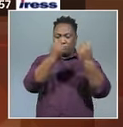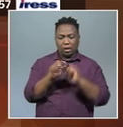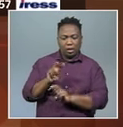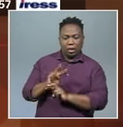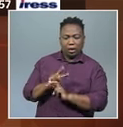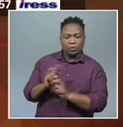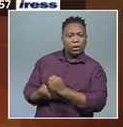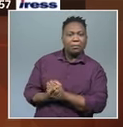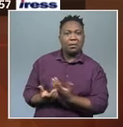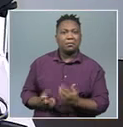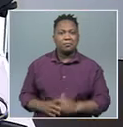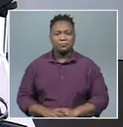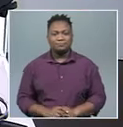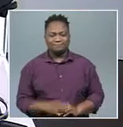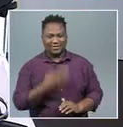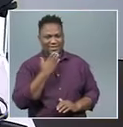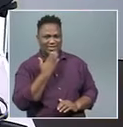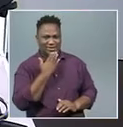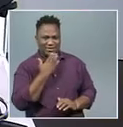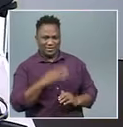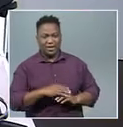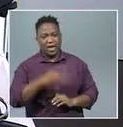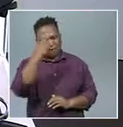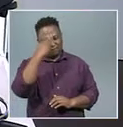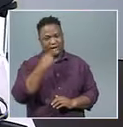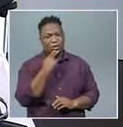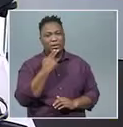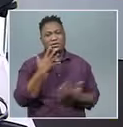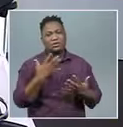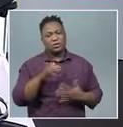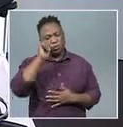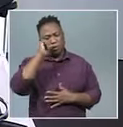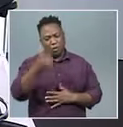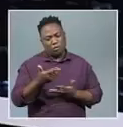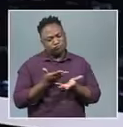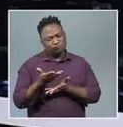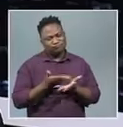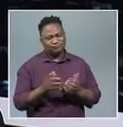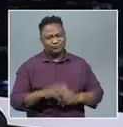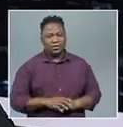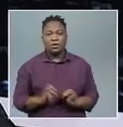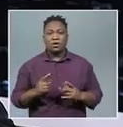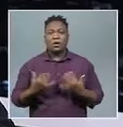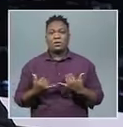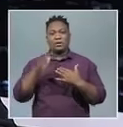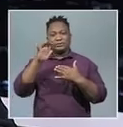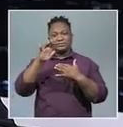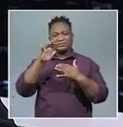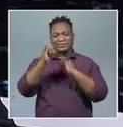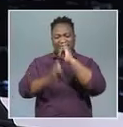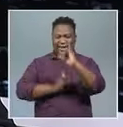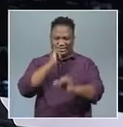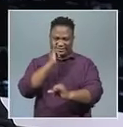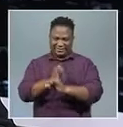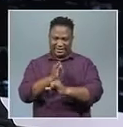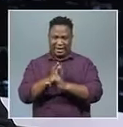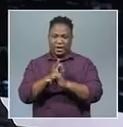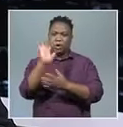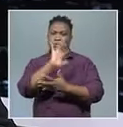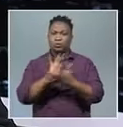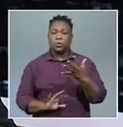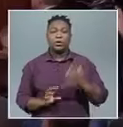government's finances. Thank you very much, Rafiwa. We'll chat again to you tomorrow. Let's take a look at stories making international headlines now.